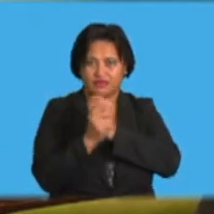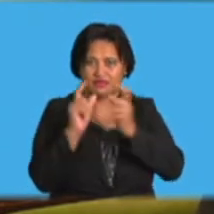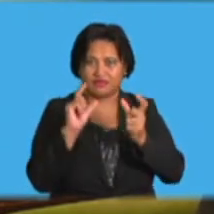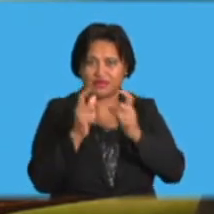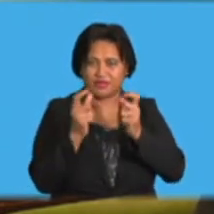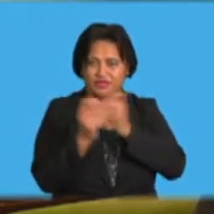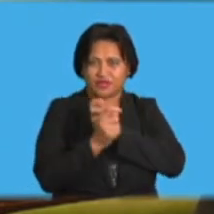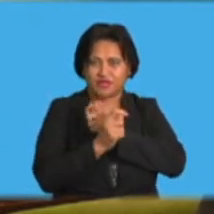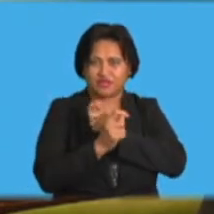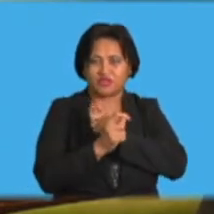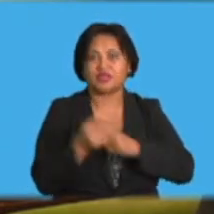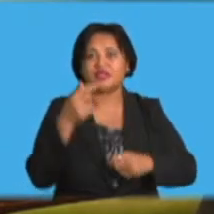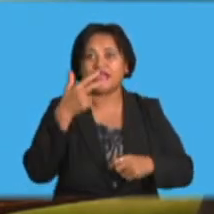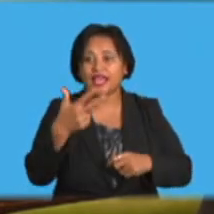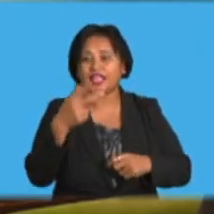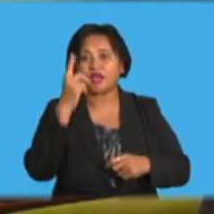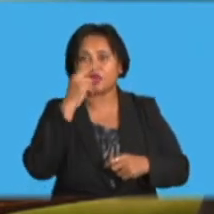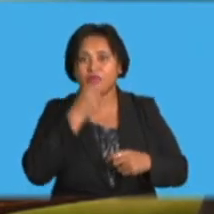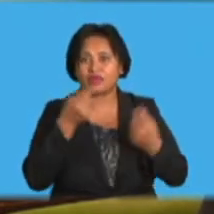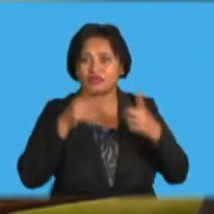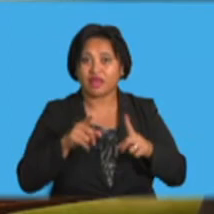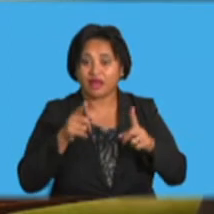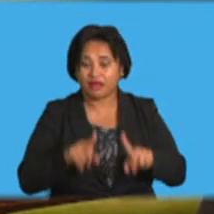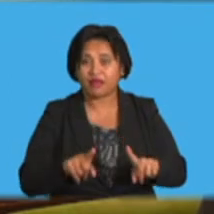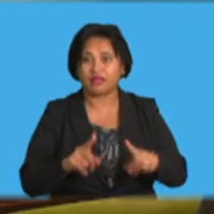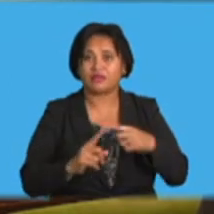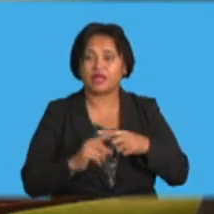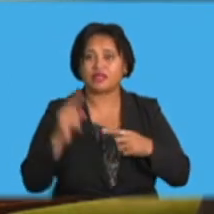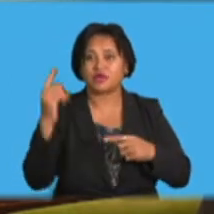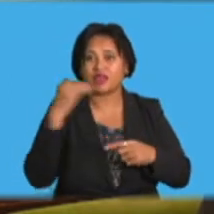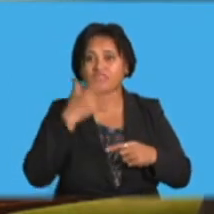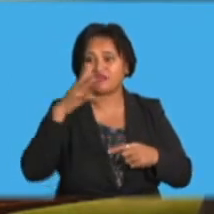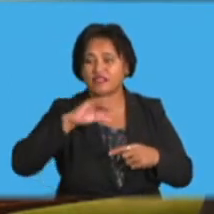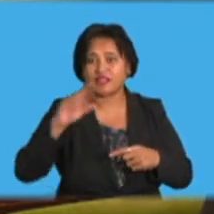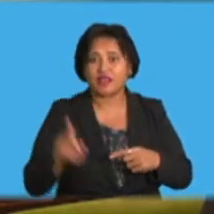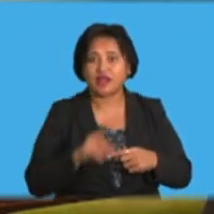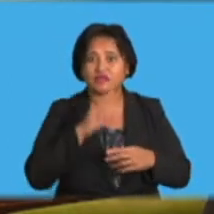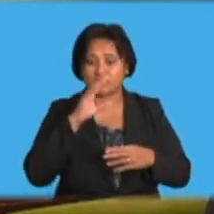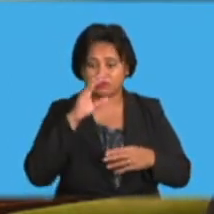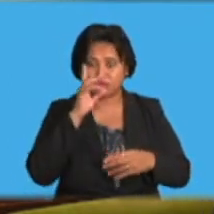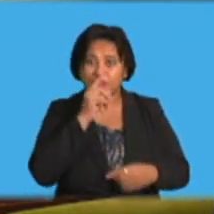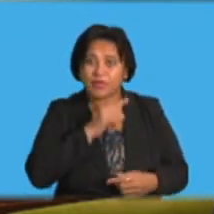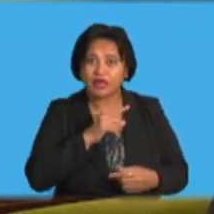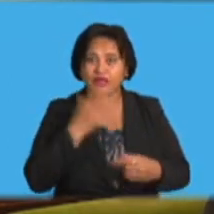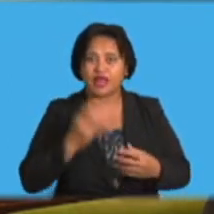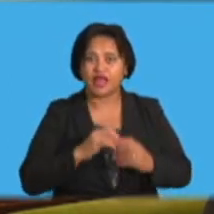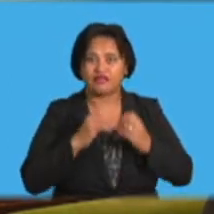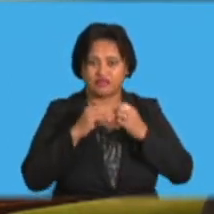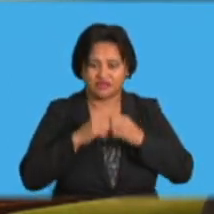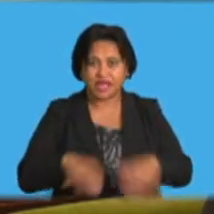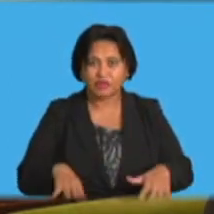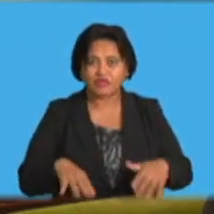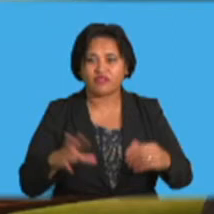8 Fijian lives, and over 150,000 Fijians were affected with damages sustained to infrastructure, public